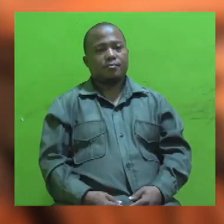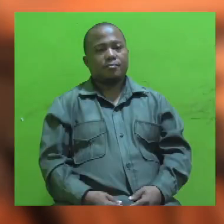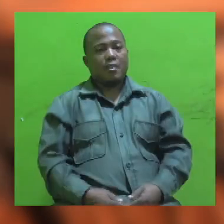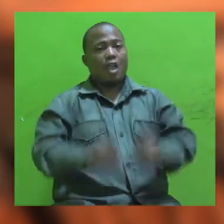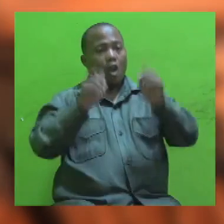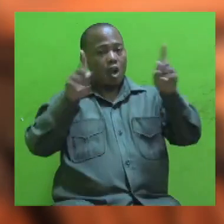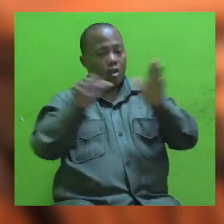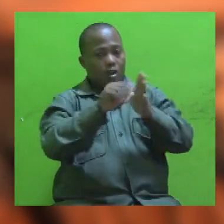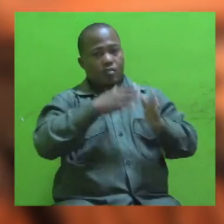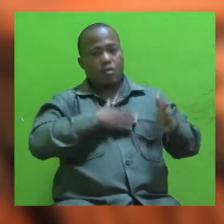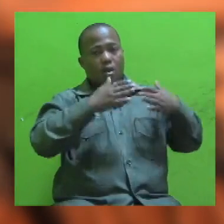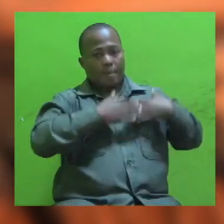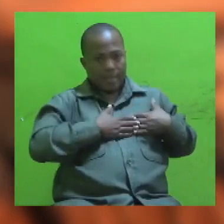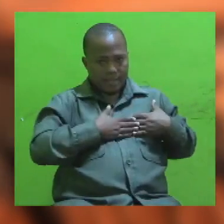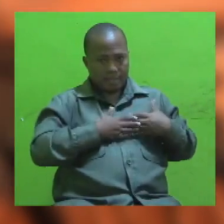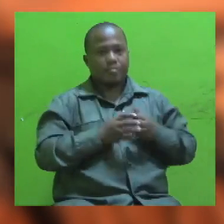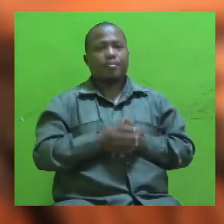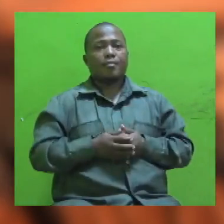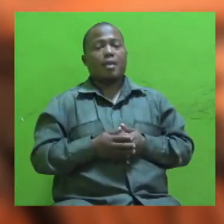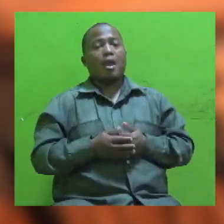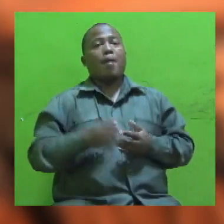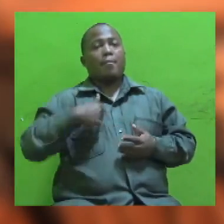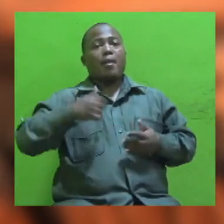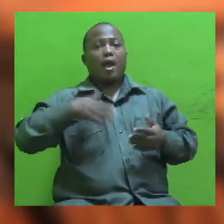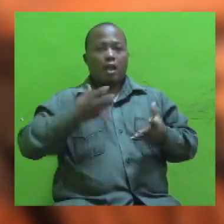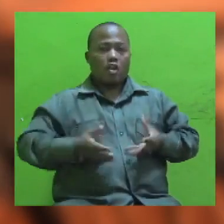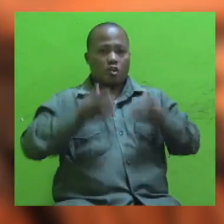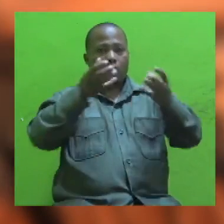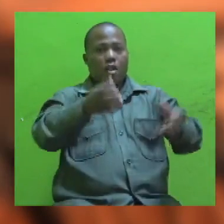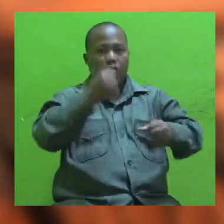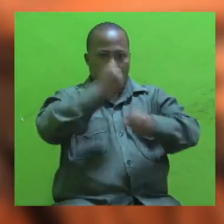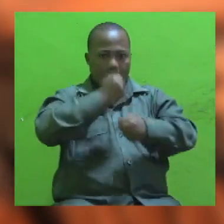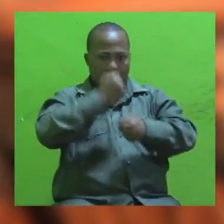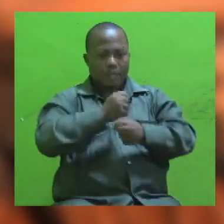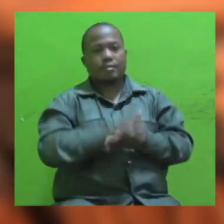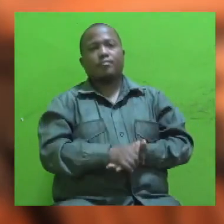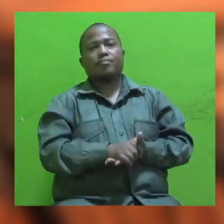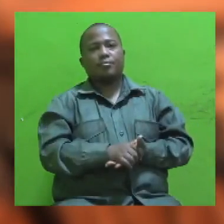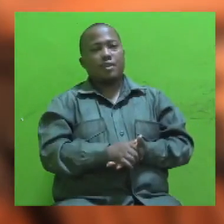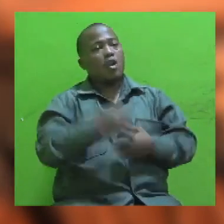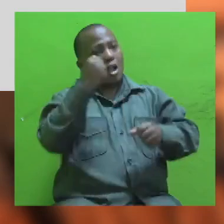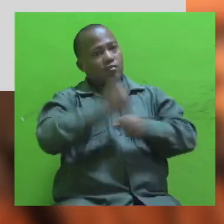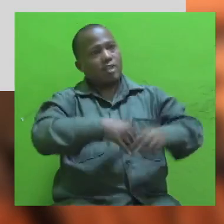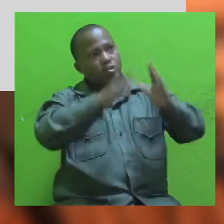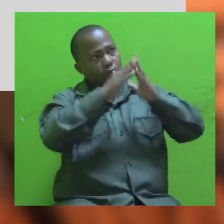My dear student, I want to give you my assignment. Take as a home assignment.